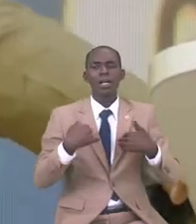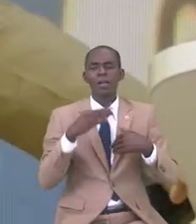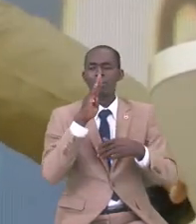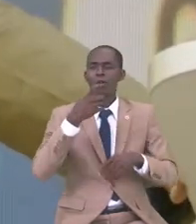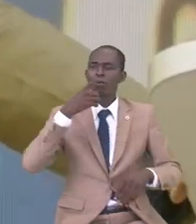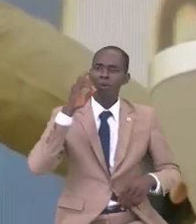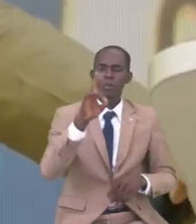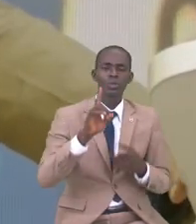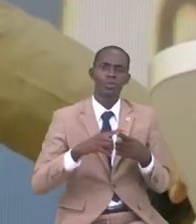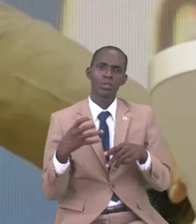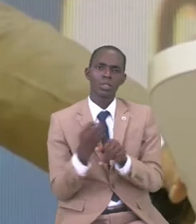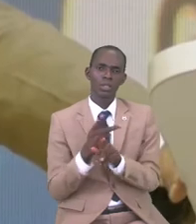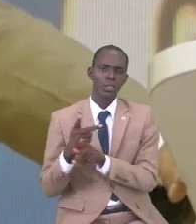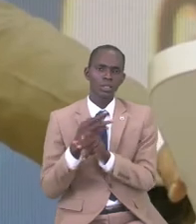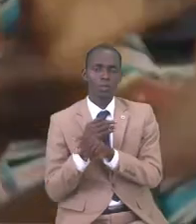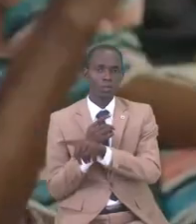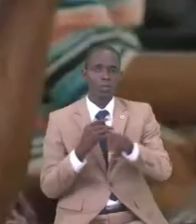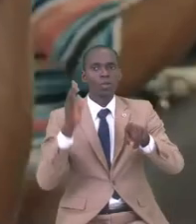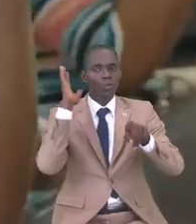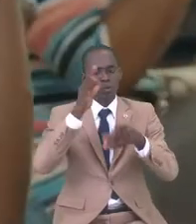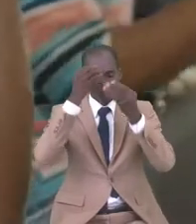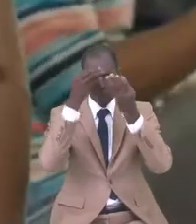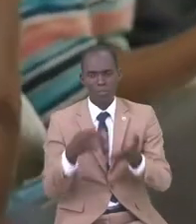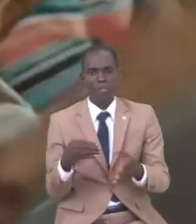you, they will obey.